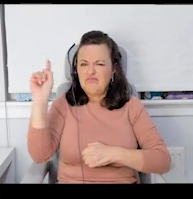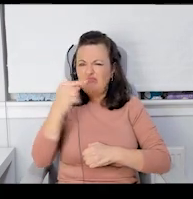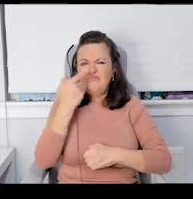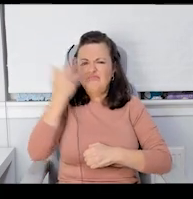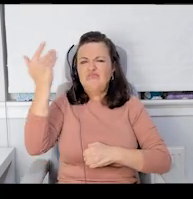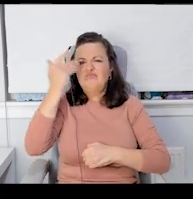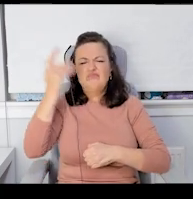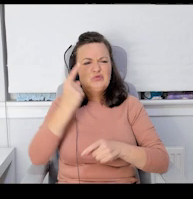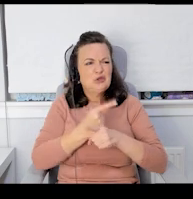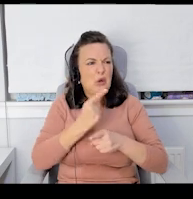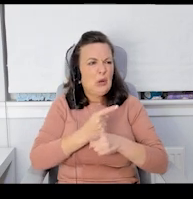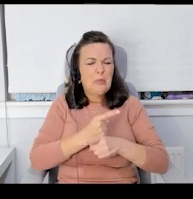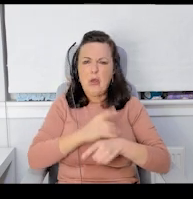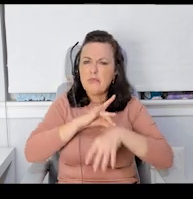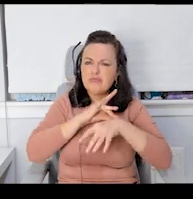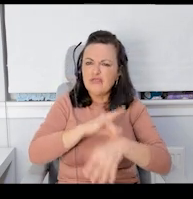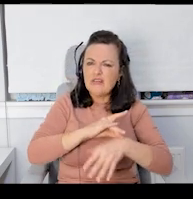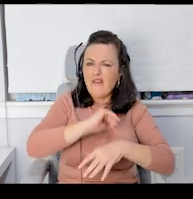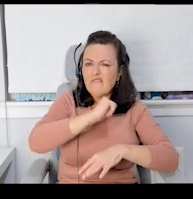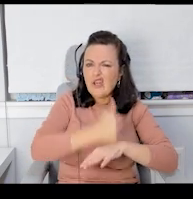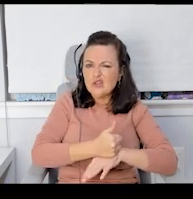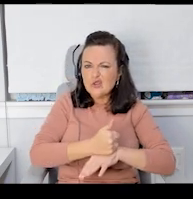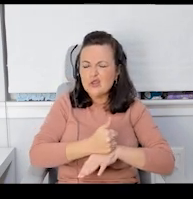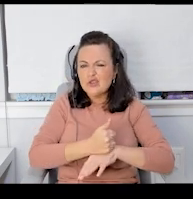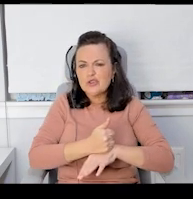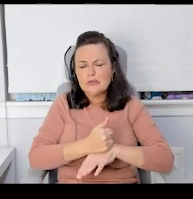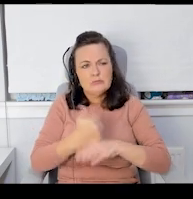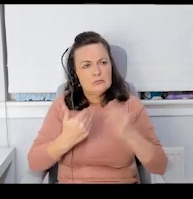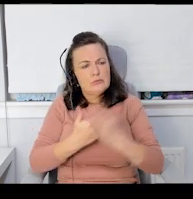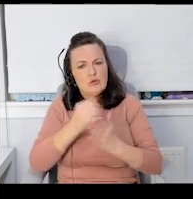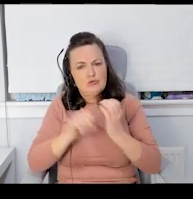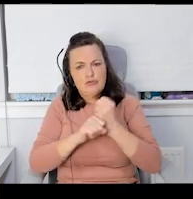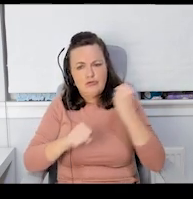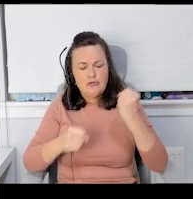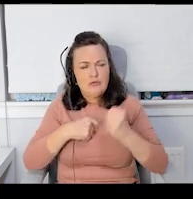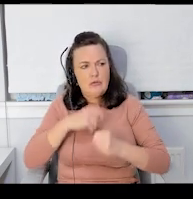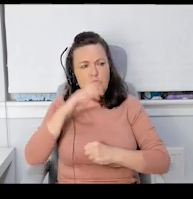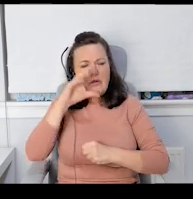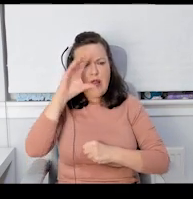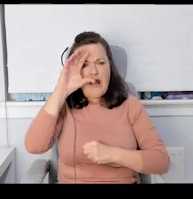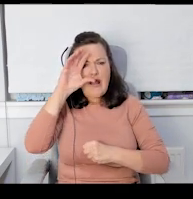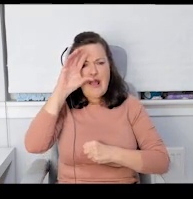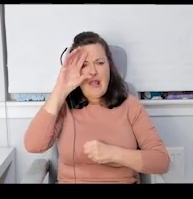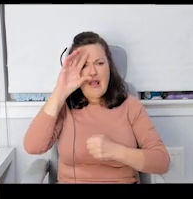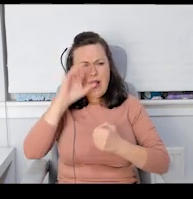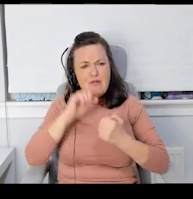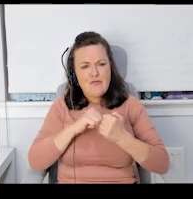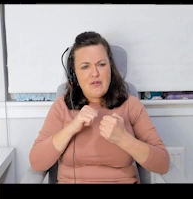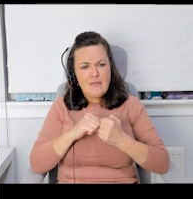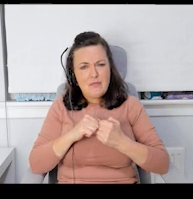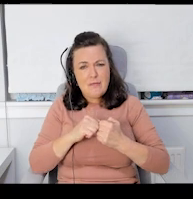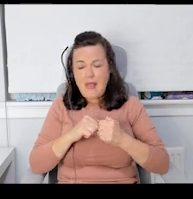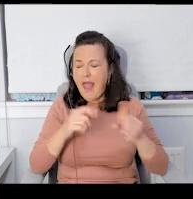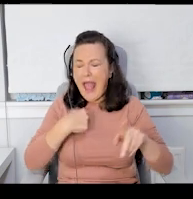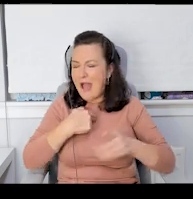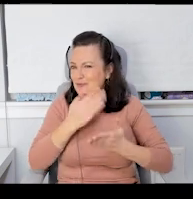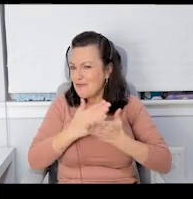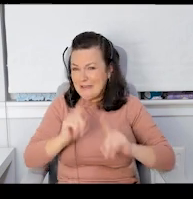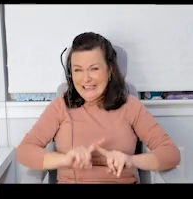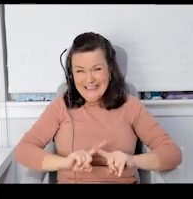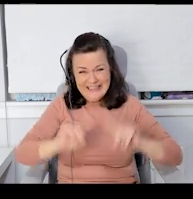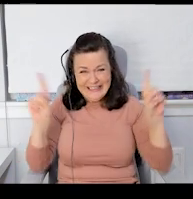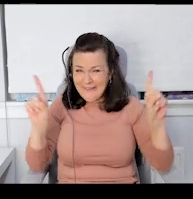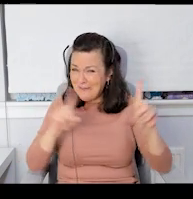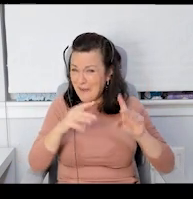on apprenticeships, foundation, modern, graduate. And at that point, opposite to Bethany, I really wanted to go to uni, and it